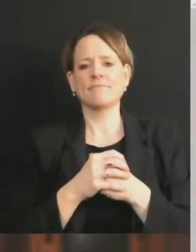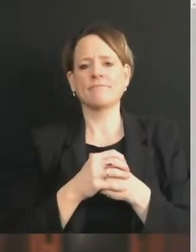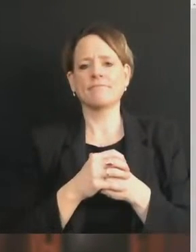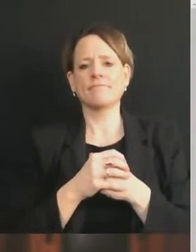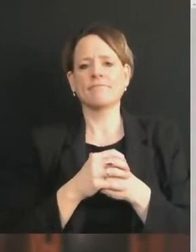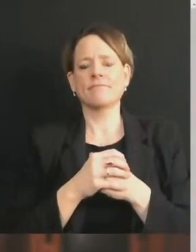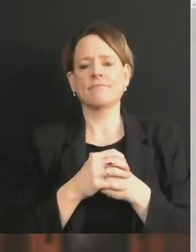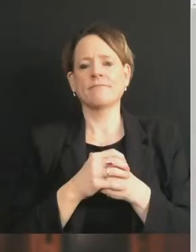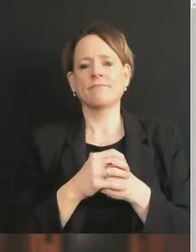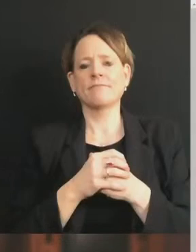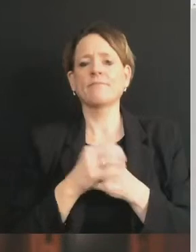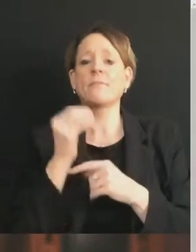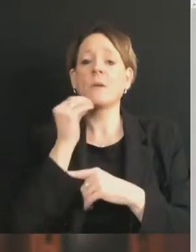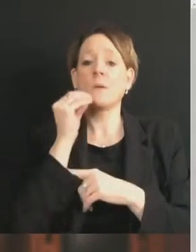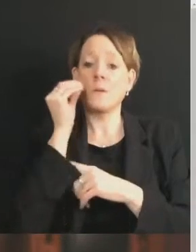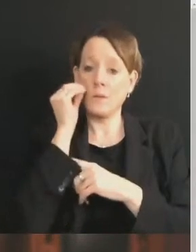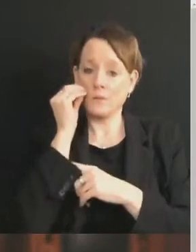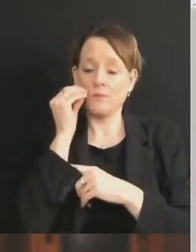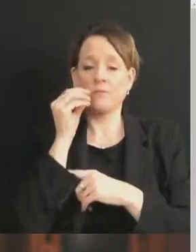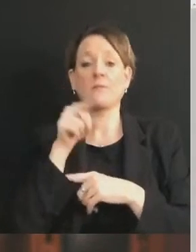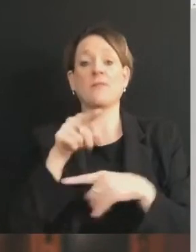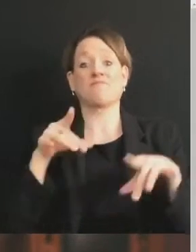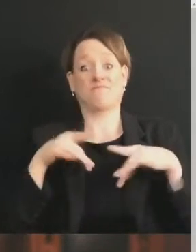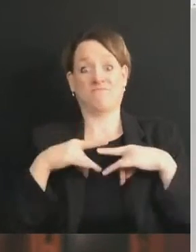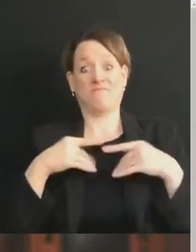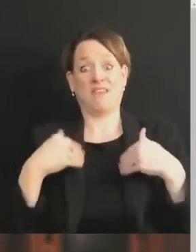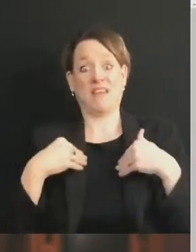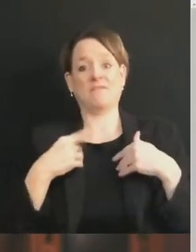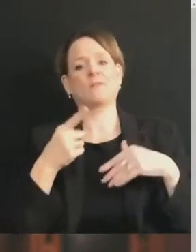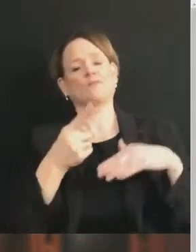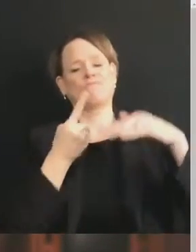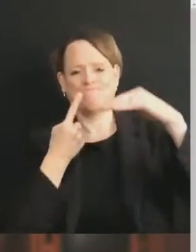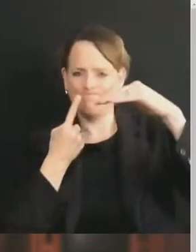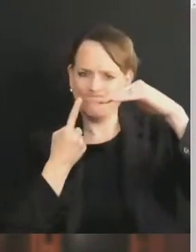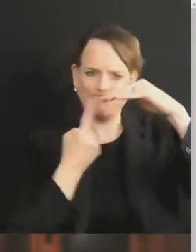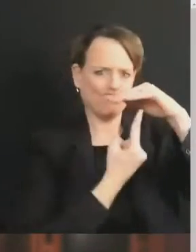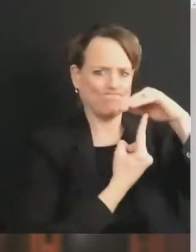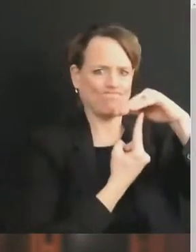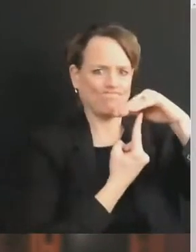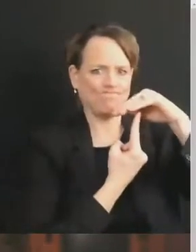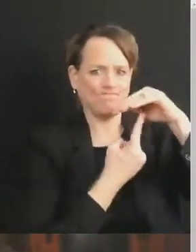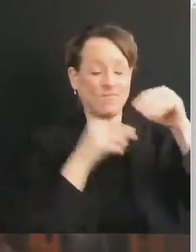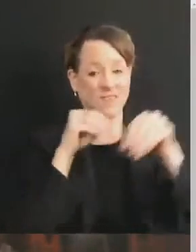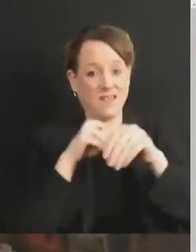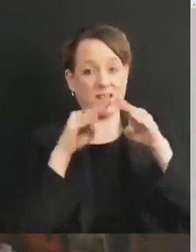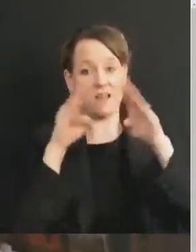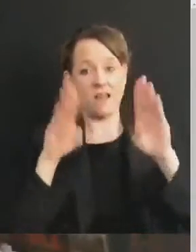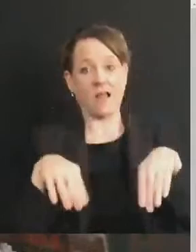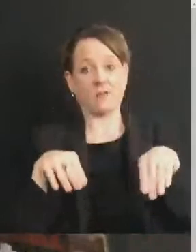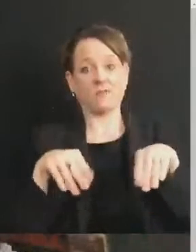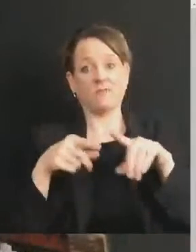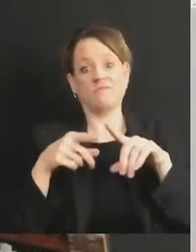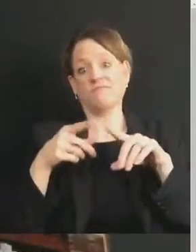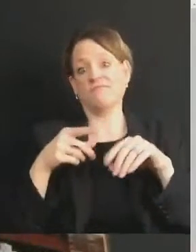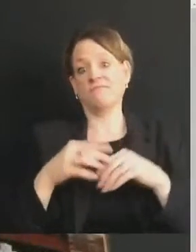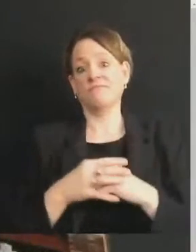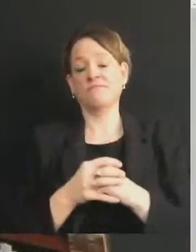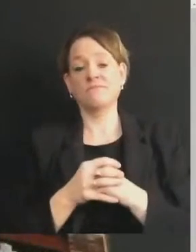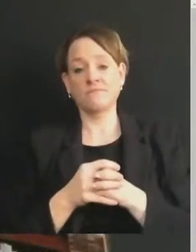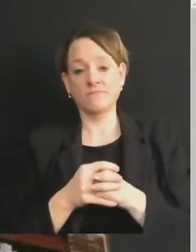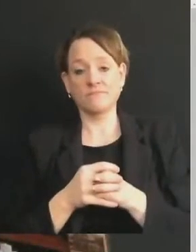members. But Ryan, if you want to dig into any of this that you think I've missed, I'd welcome it. Yeah, thank